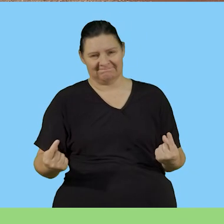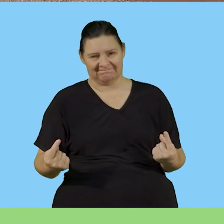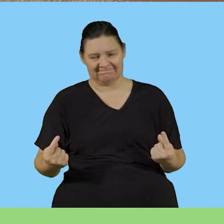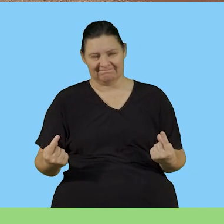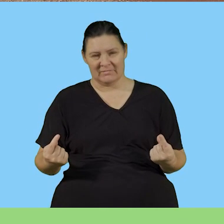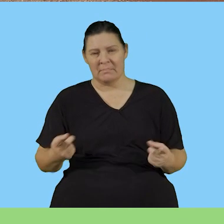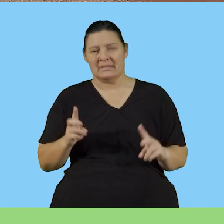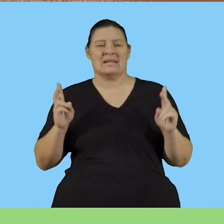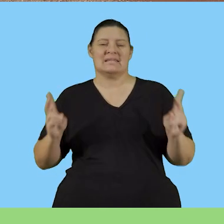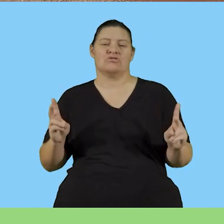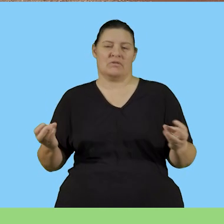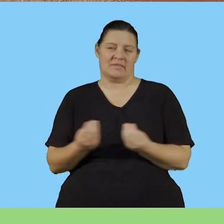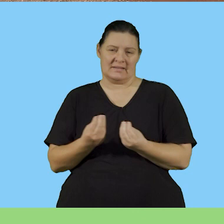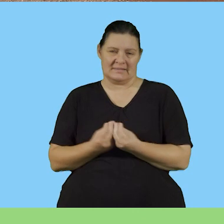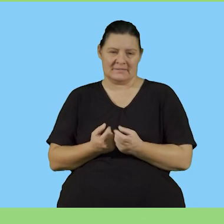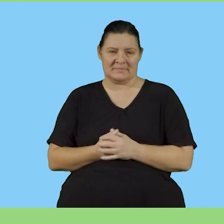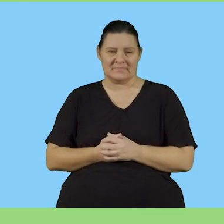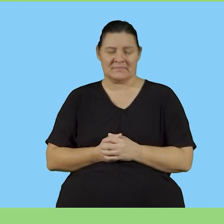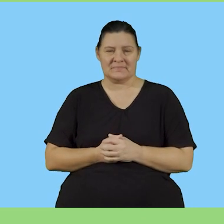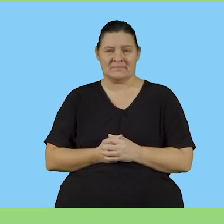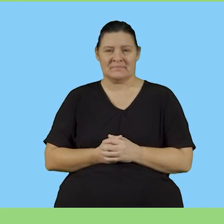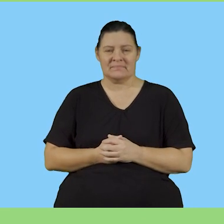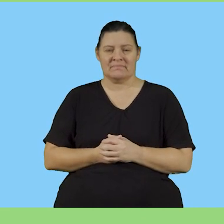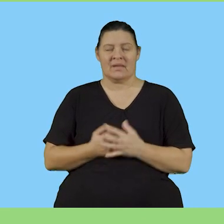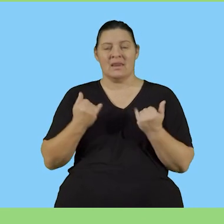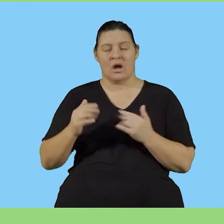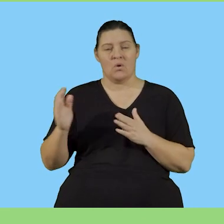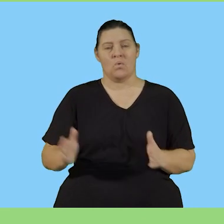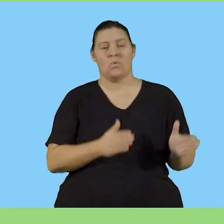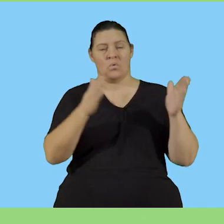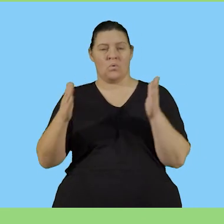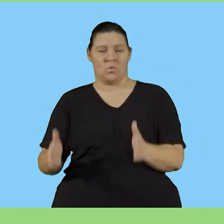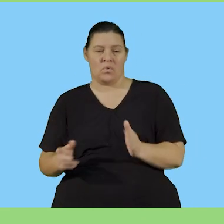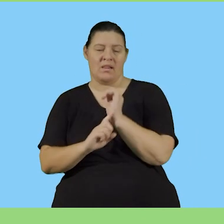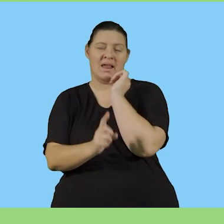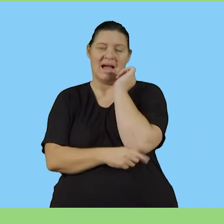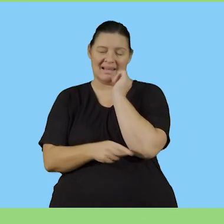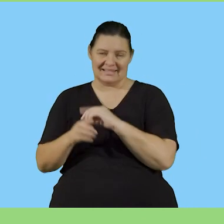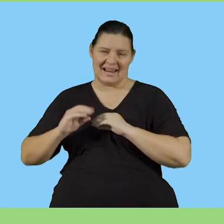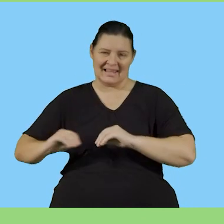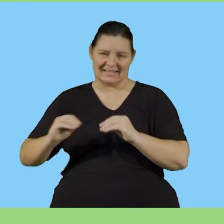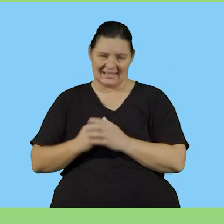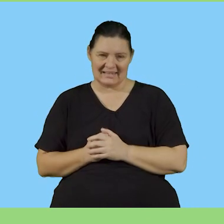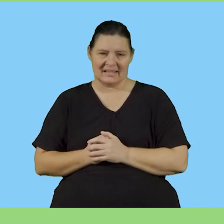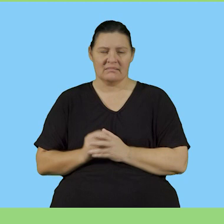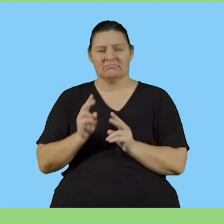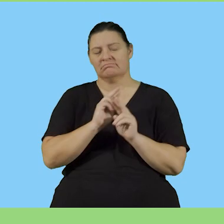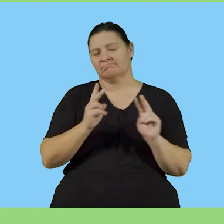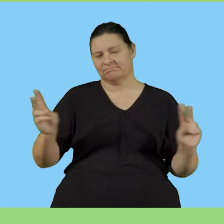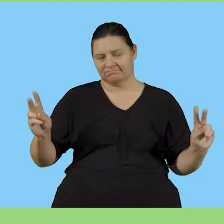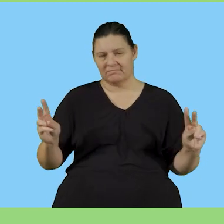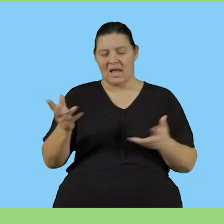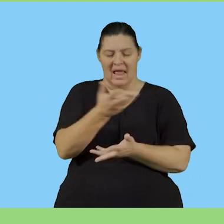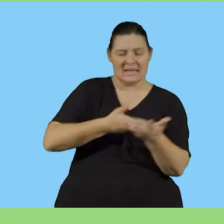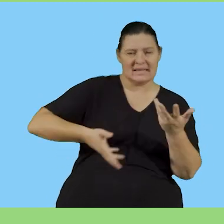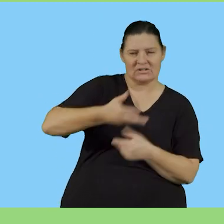over, but are natural factors. Right, we are going to move on to the last part of our lesson, which is the